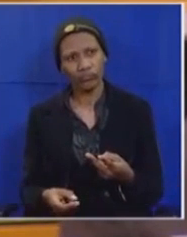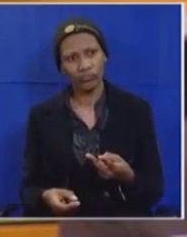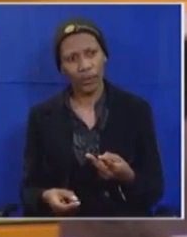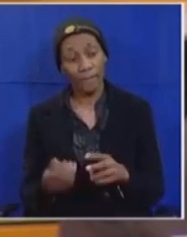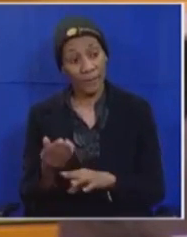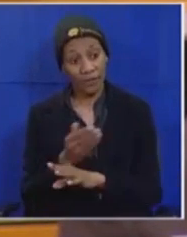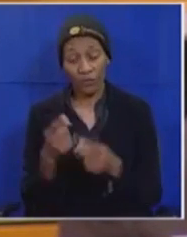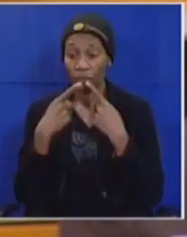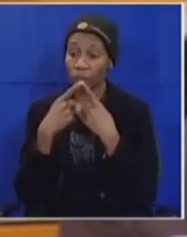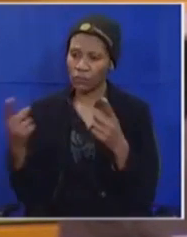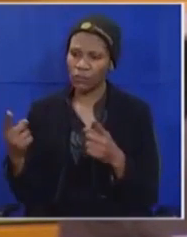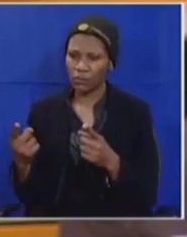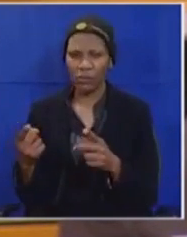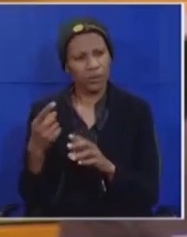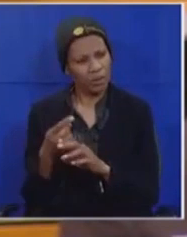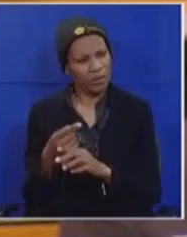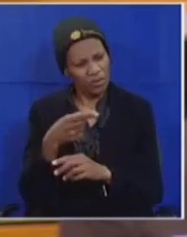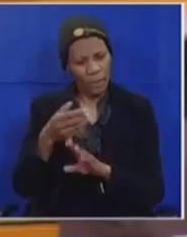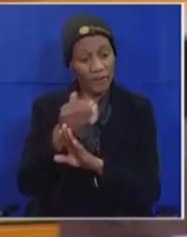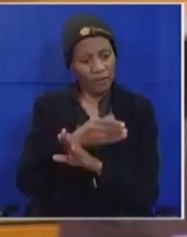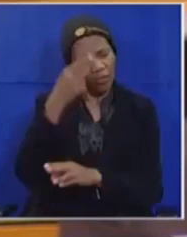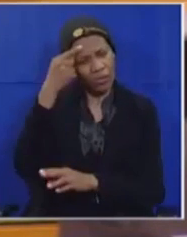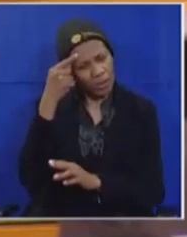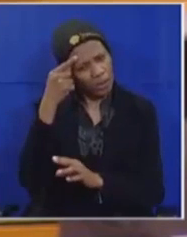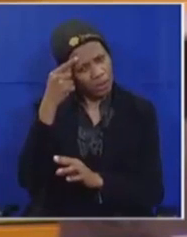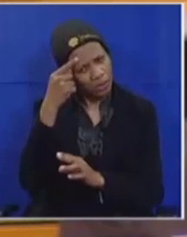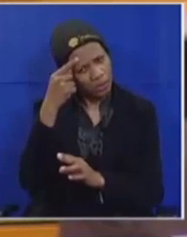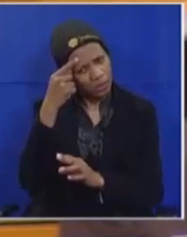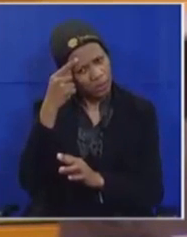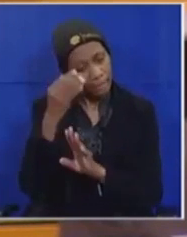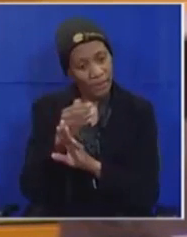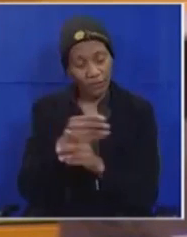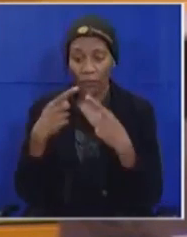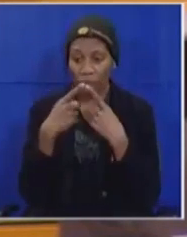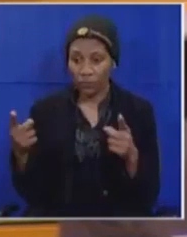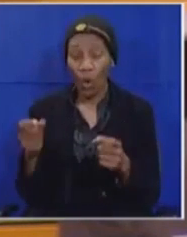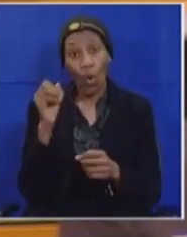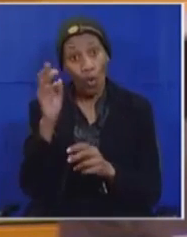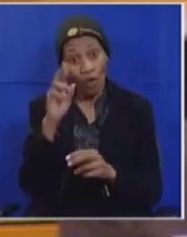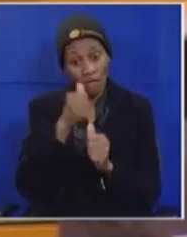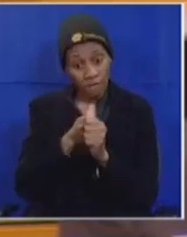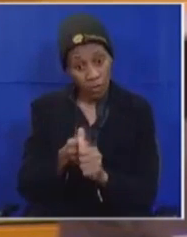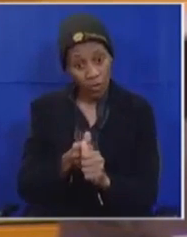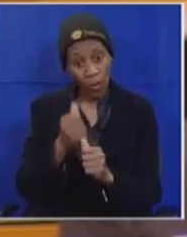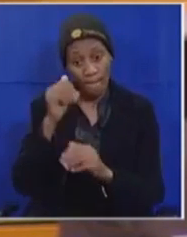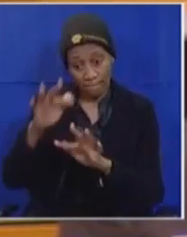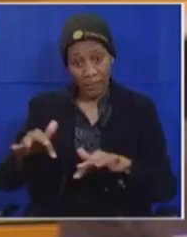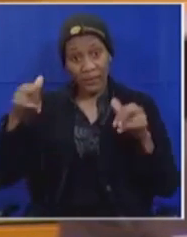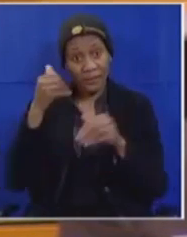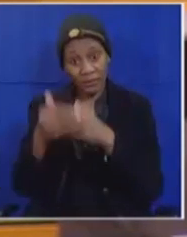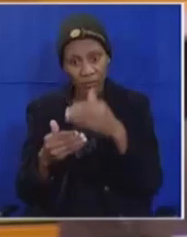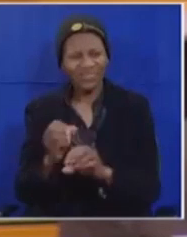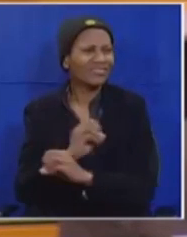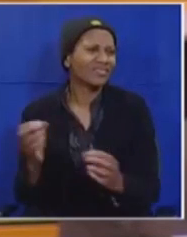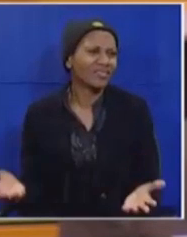the ramifications of what you were saying and also preempting the parliamentary process. And I'll tell you why I say that, Mr.